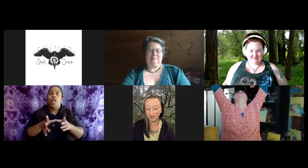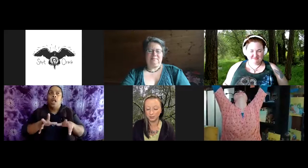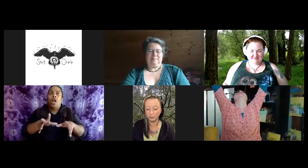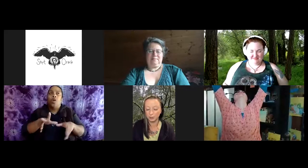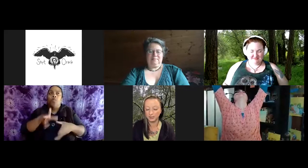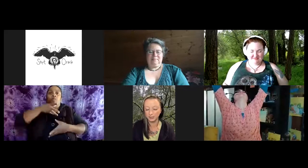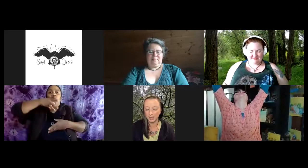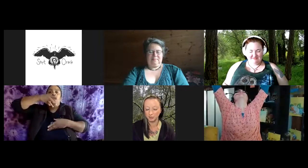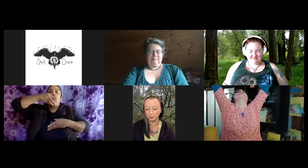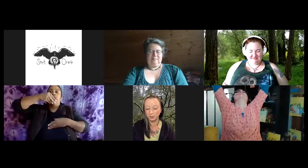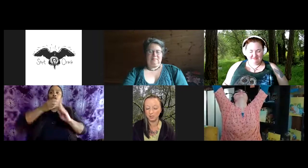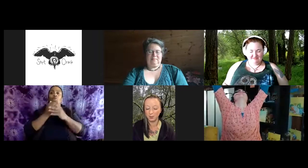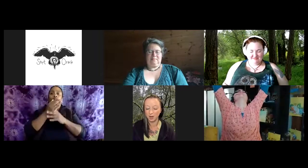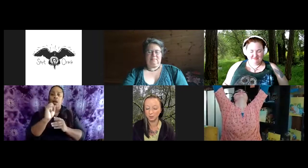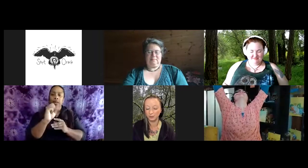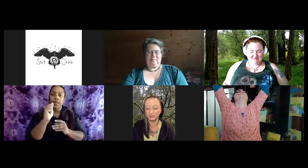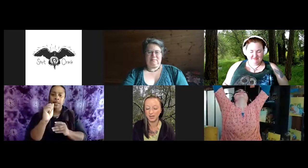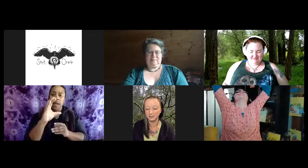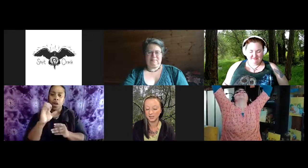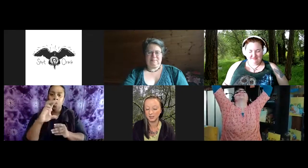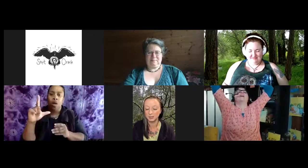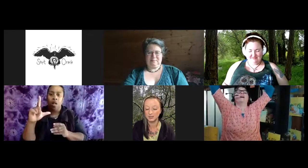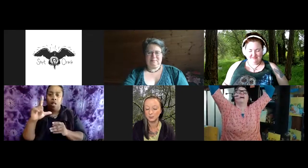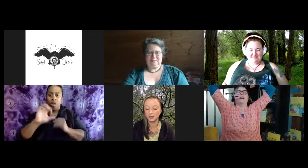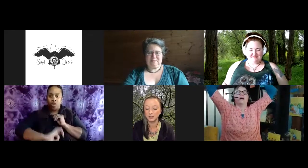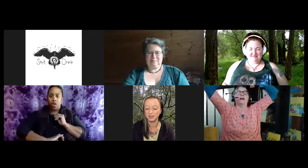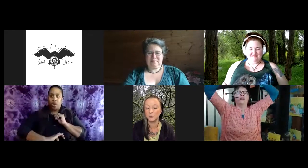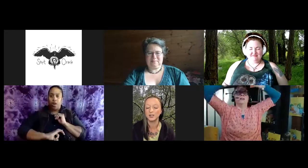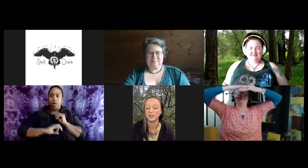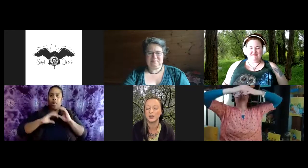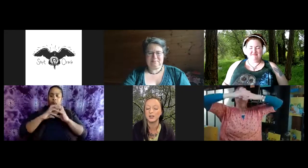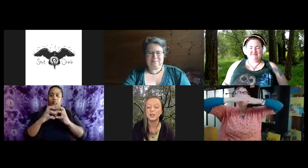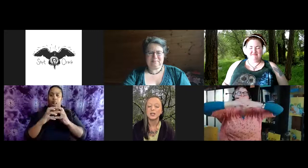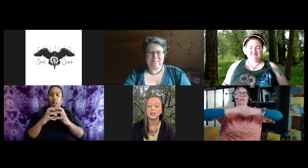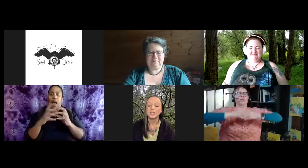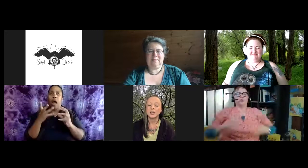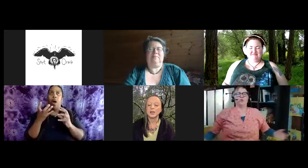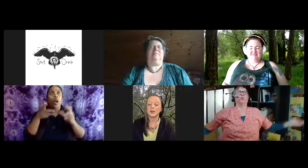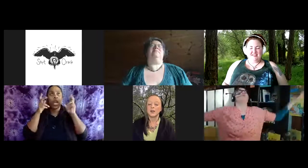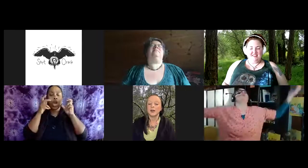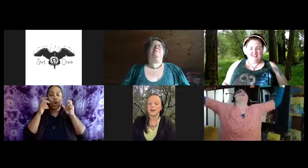is right in your belly. Imagine a big ball of green light and take a big deep breath in. I want to hear it.